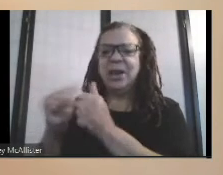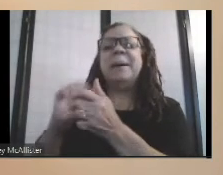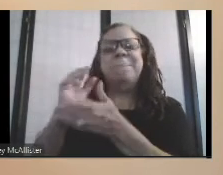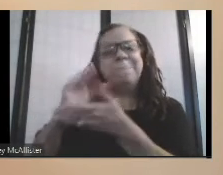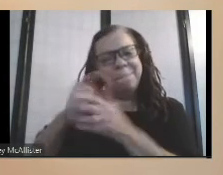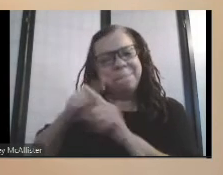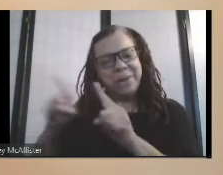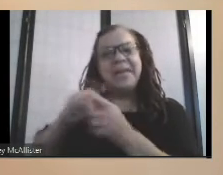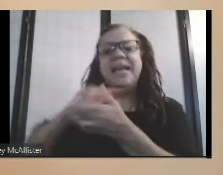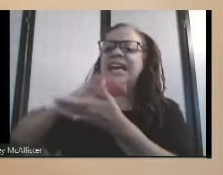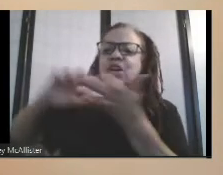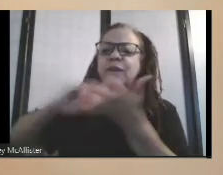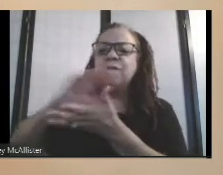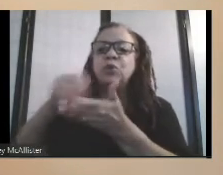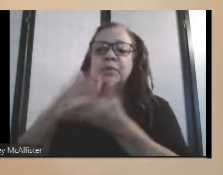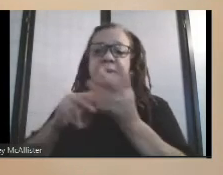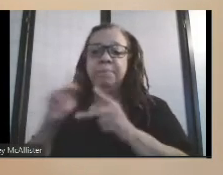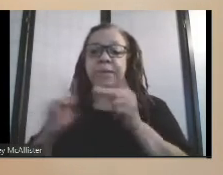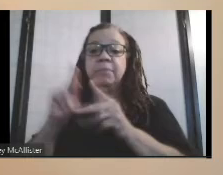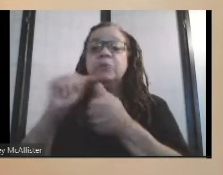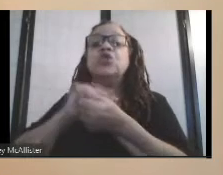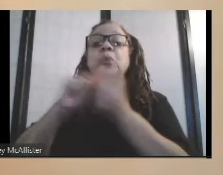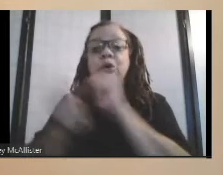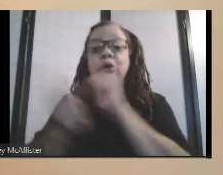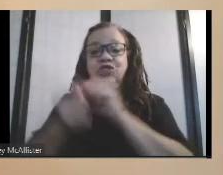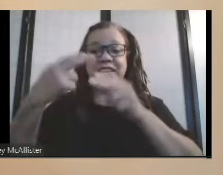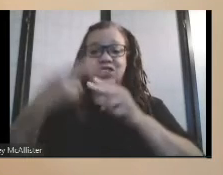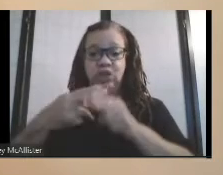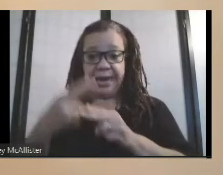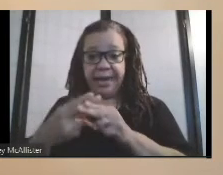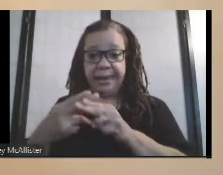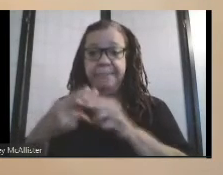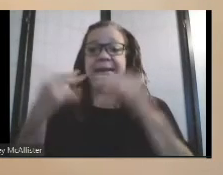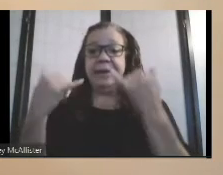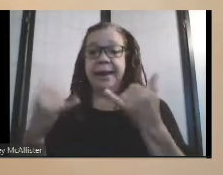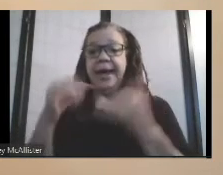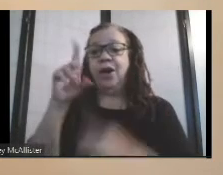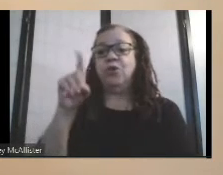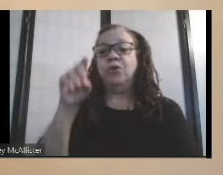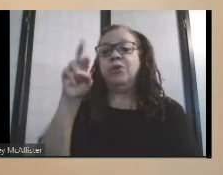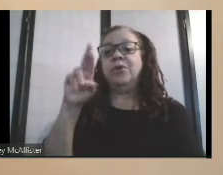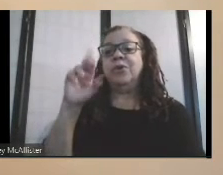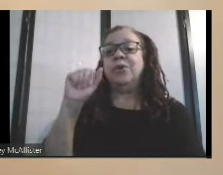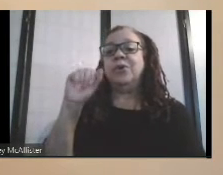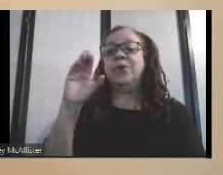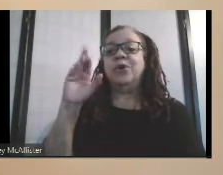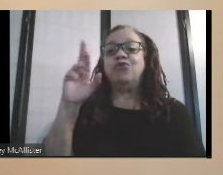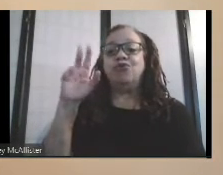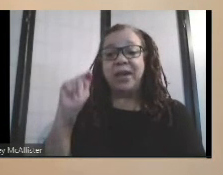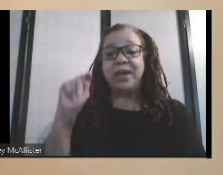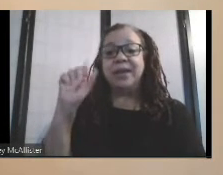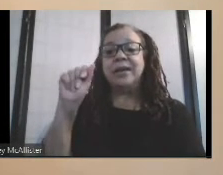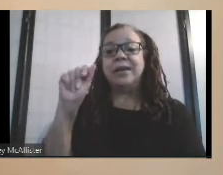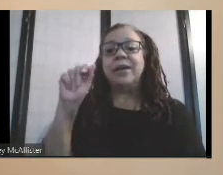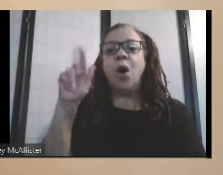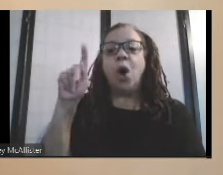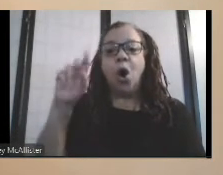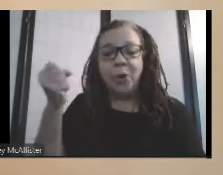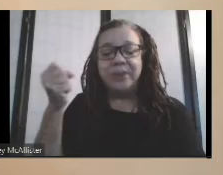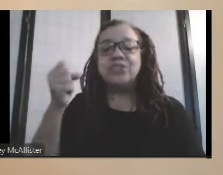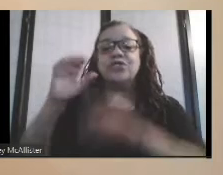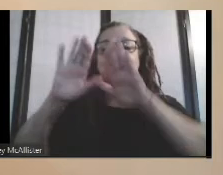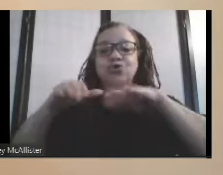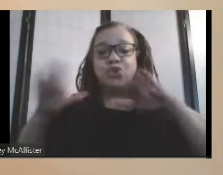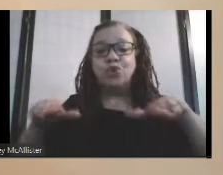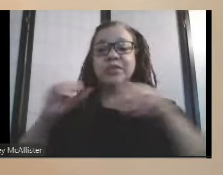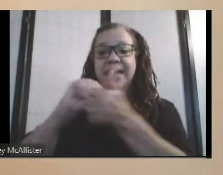has confused some people. So we're going to change the name. It's now going to be called Dracut Arts Children's Competition.